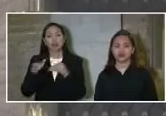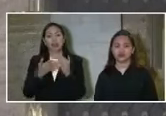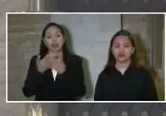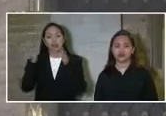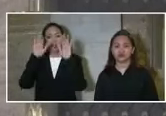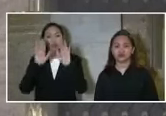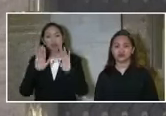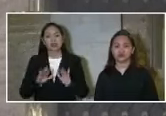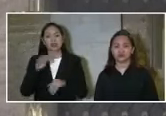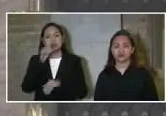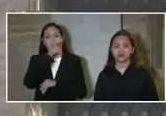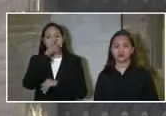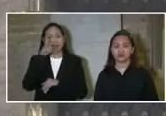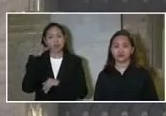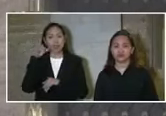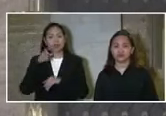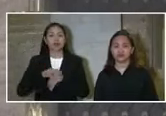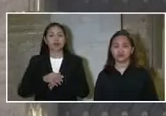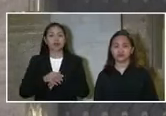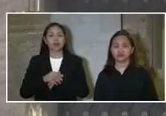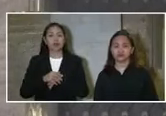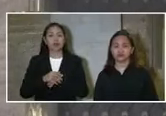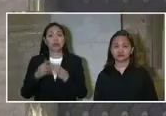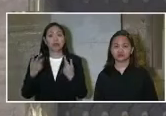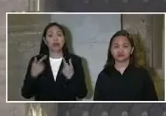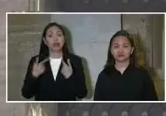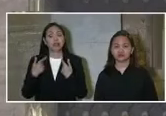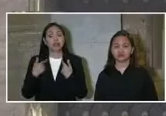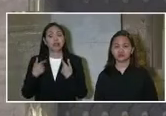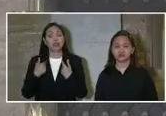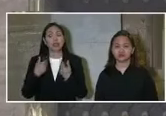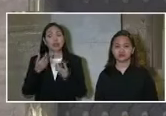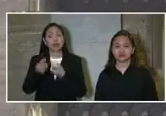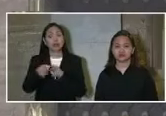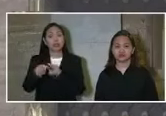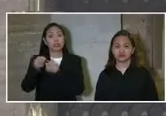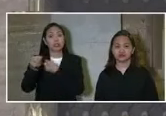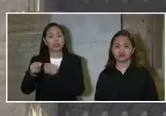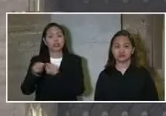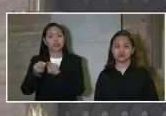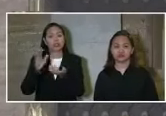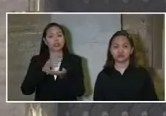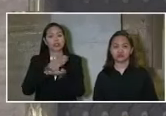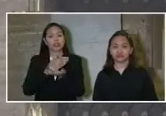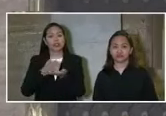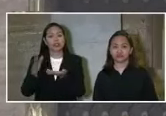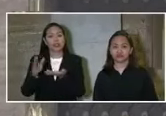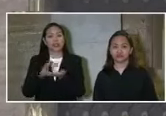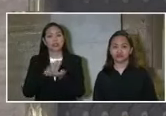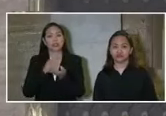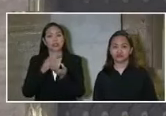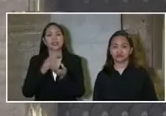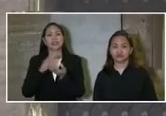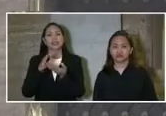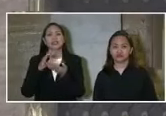ng Kwaresma. And we will now have the Alay Kapwa Collection while we sing our